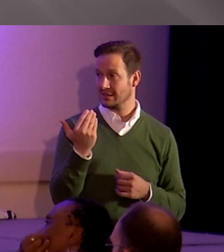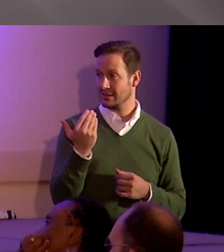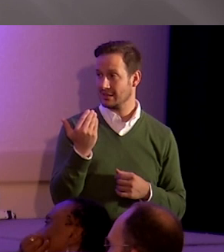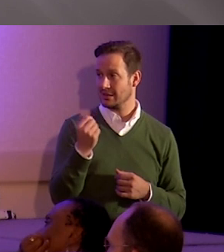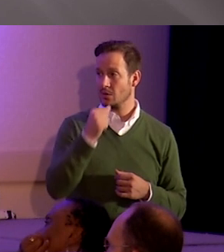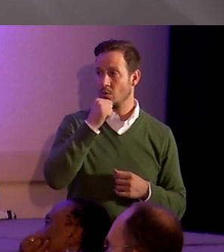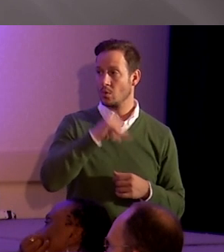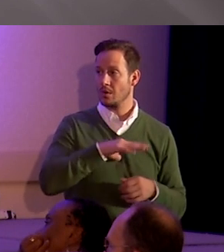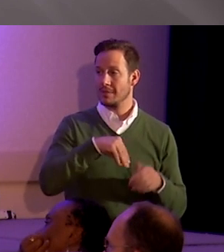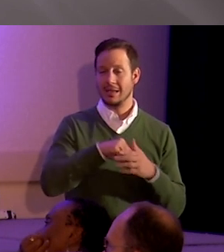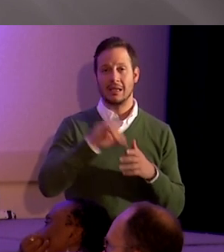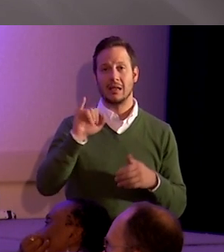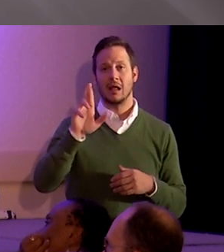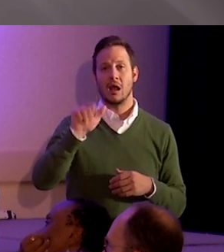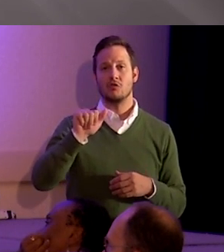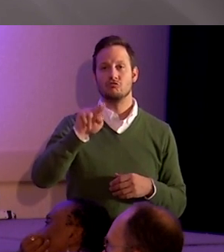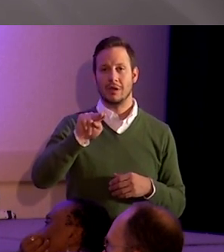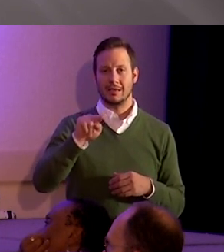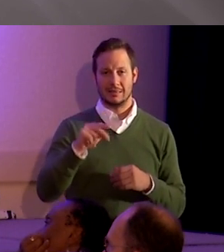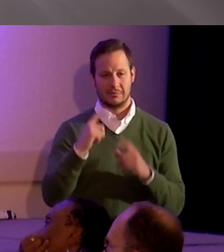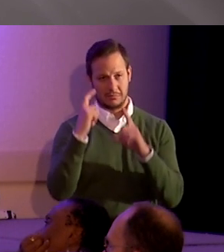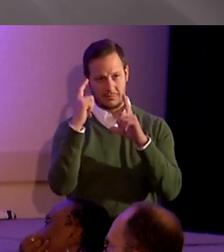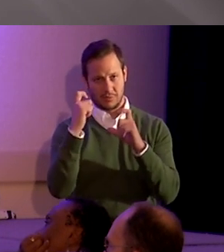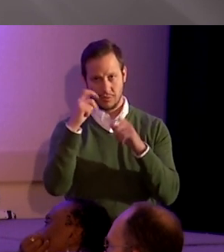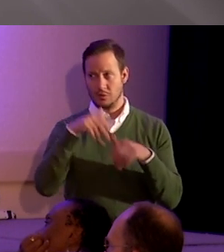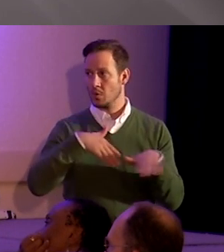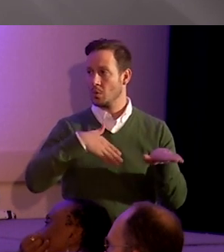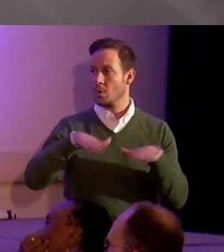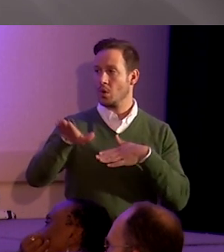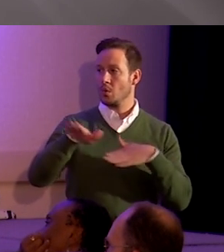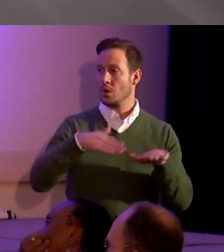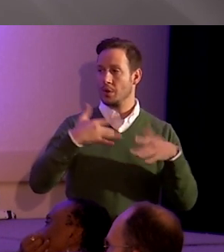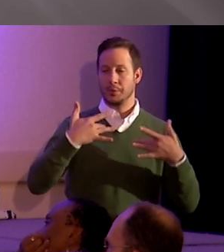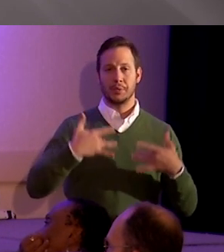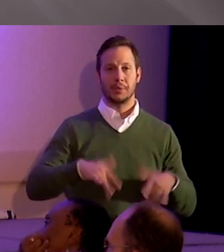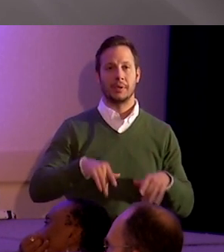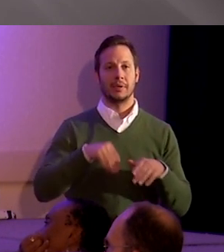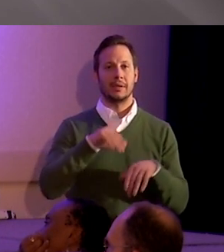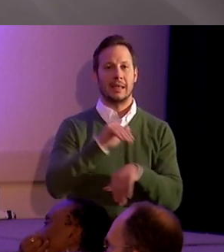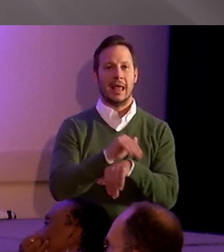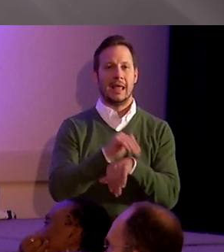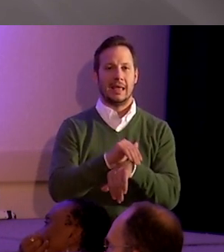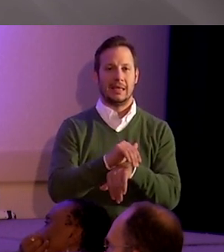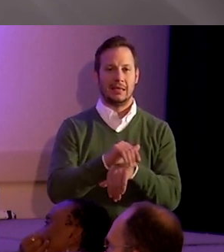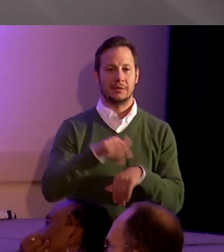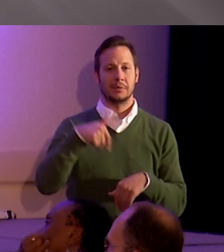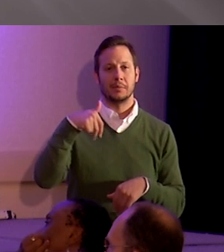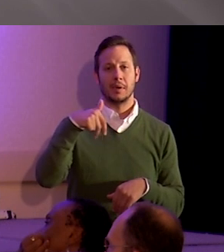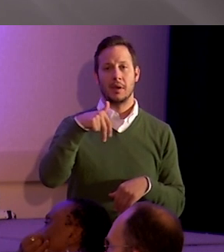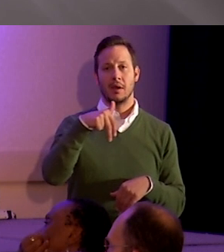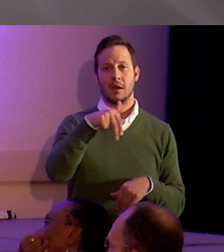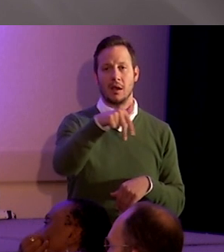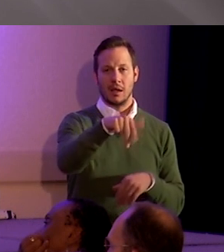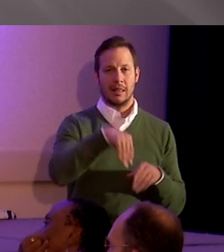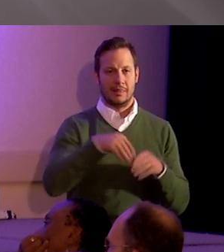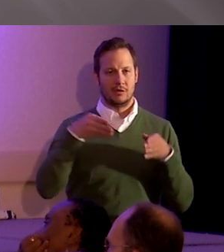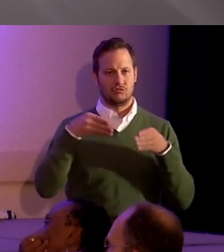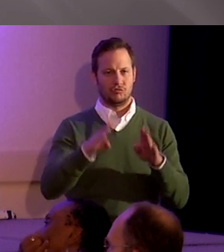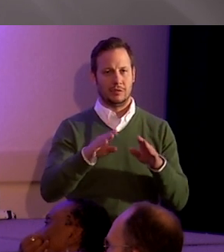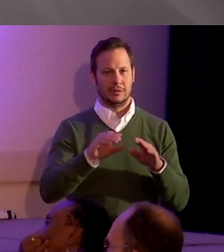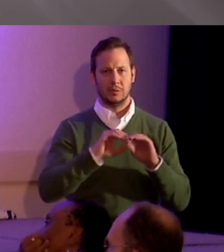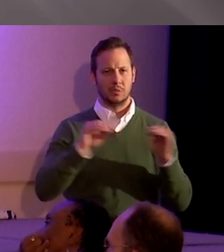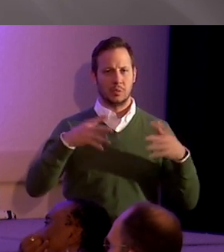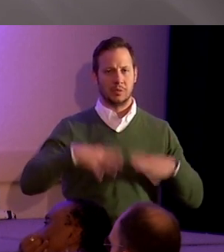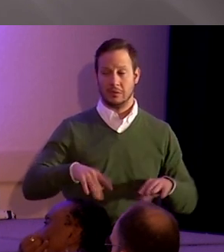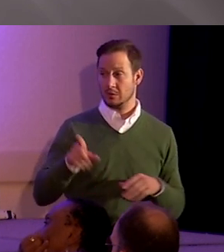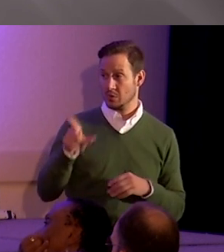a woman in Iran was photographed walking nude in the night down the street. And we don't